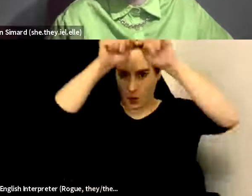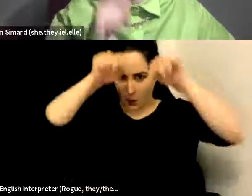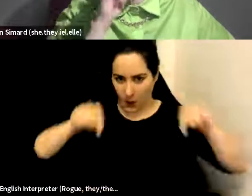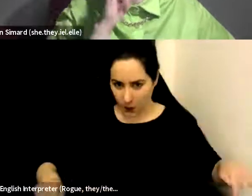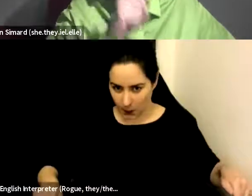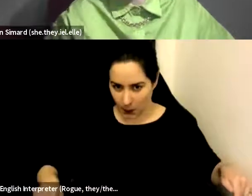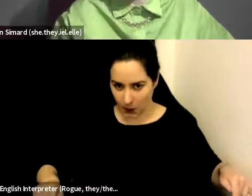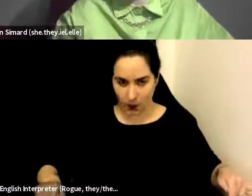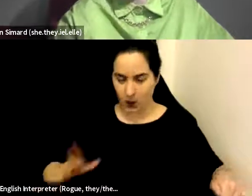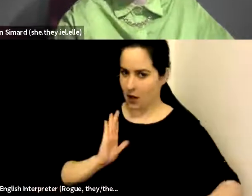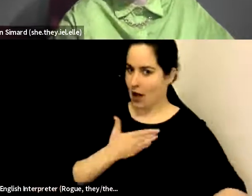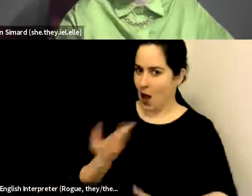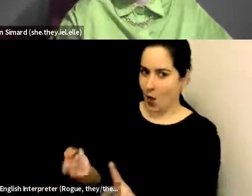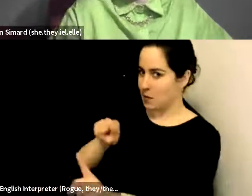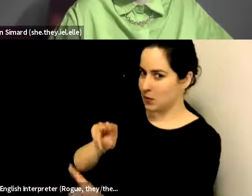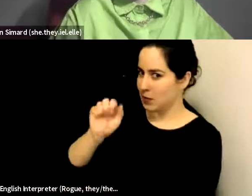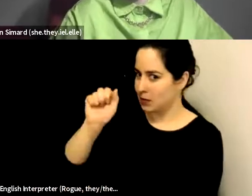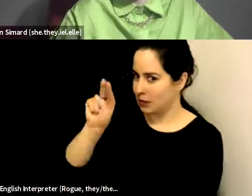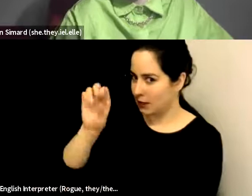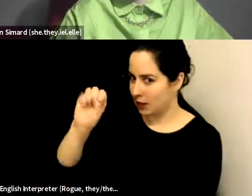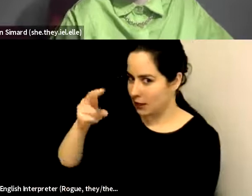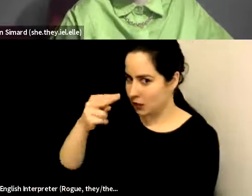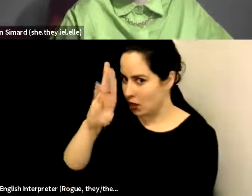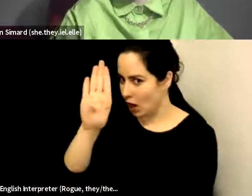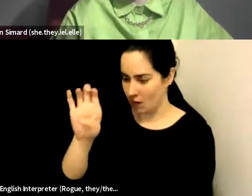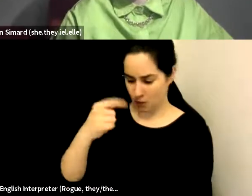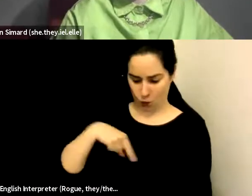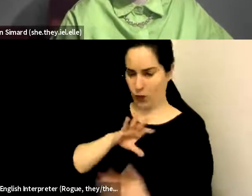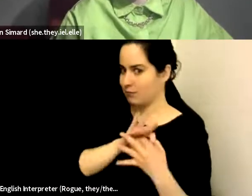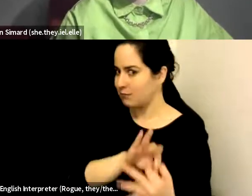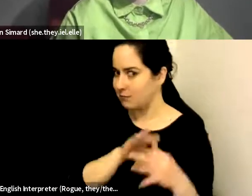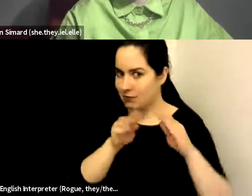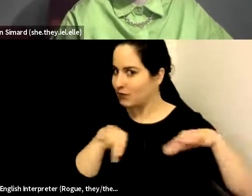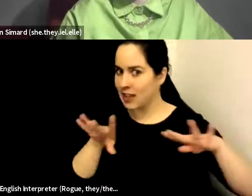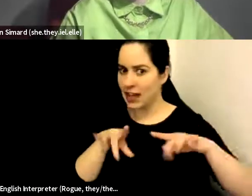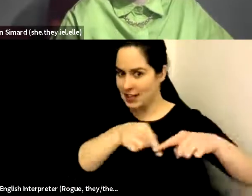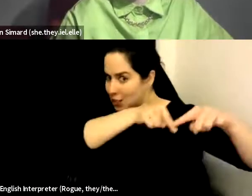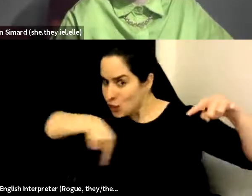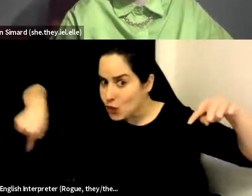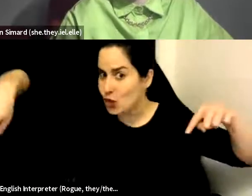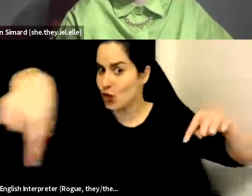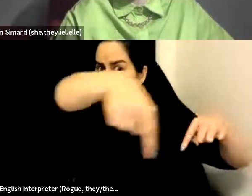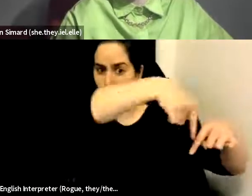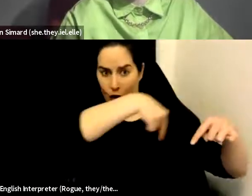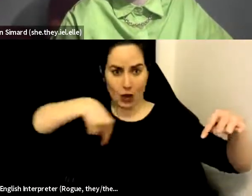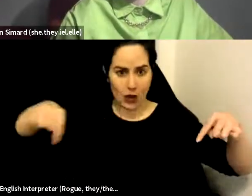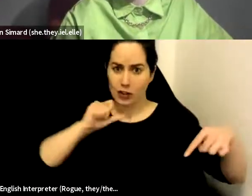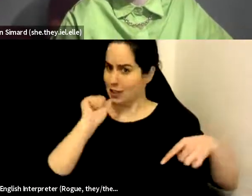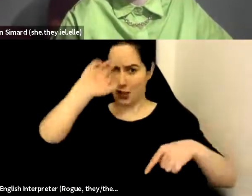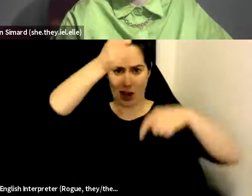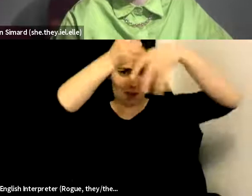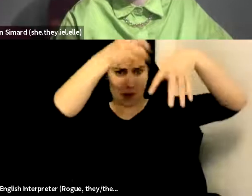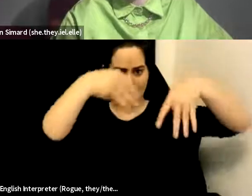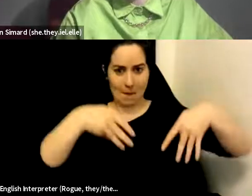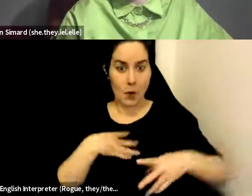we were a part of the land. And so that it's, you know, whatever we take from, we keep moving so that we don't take more than we